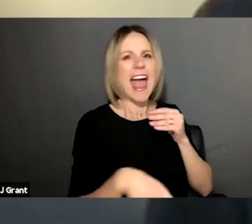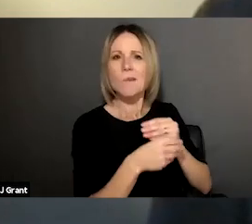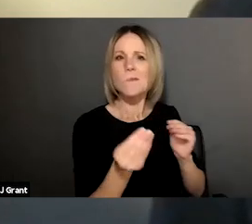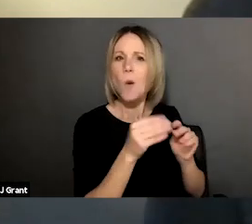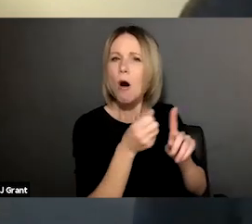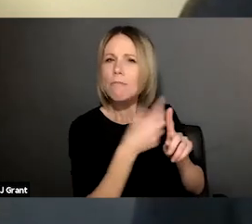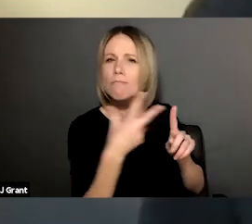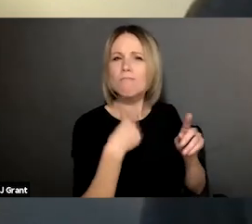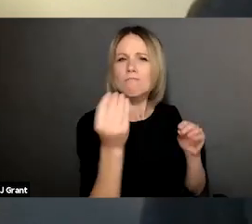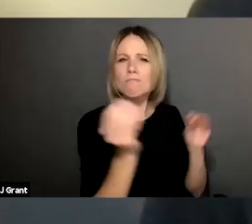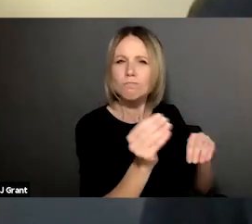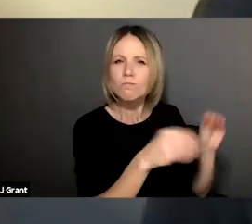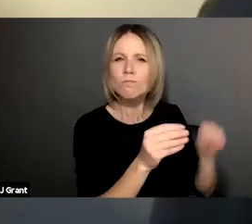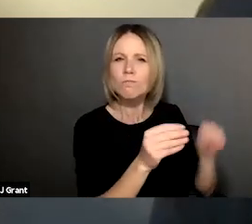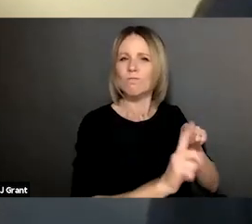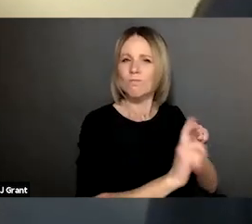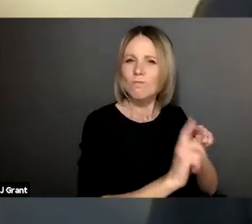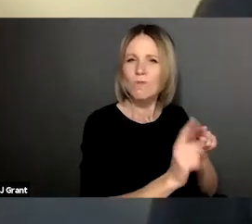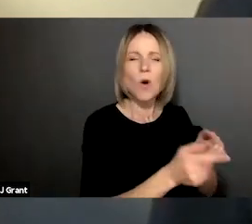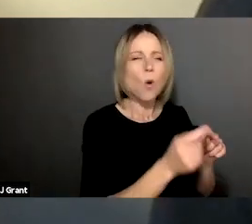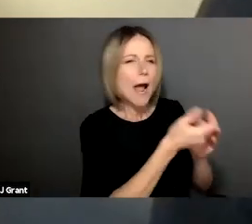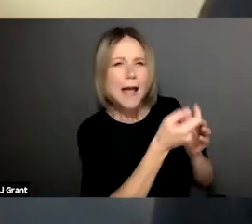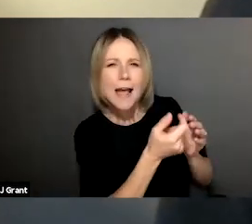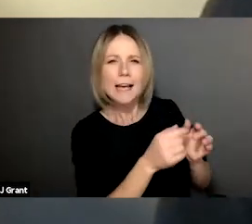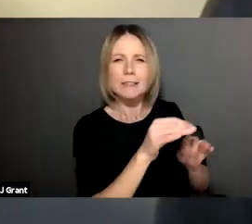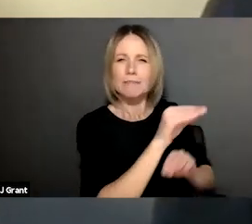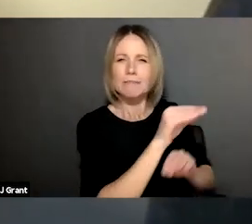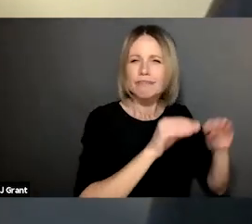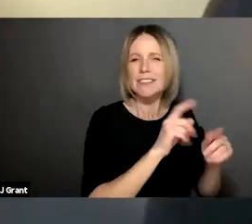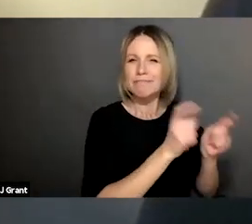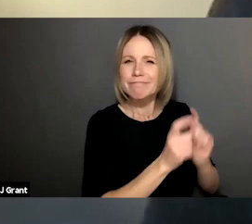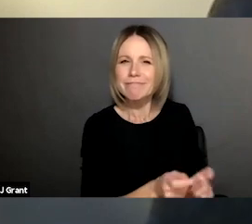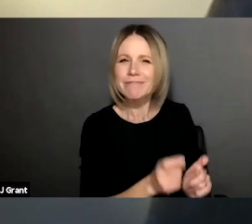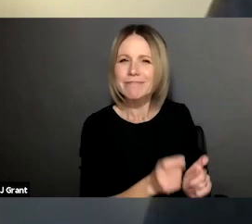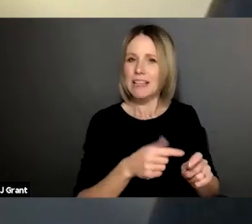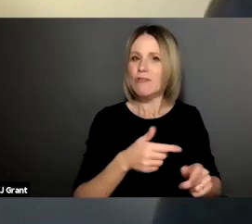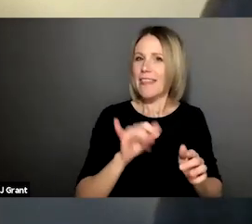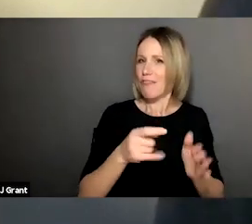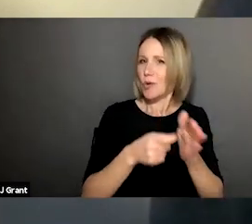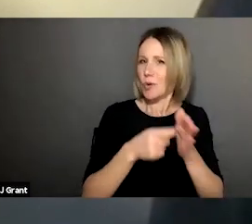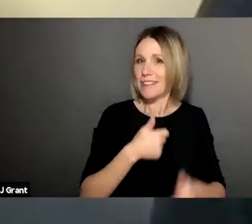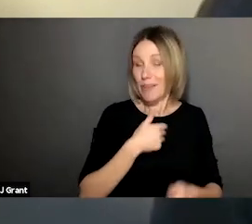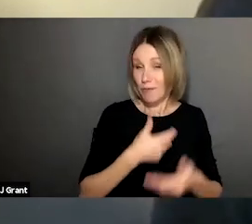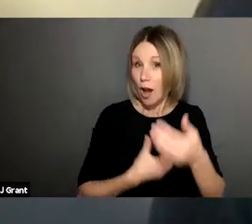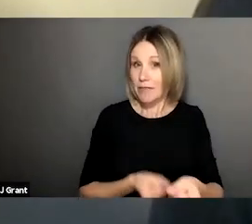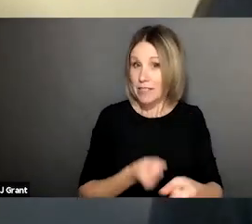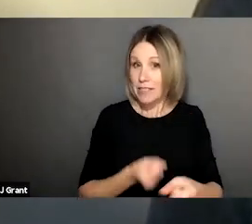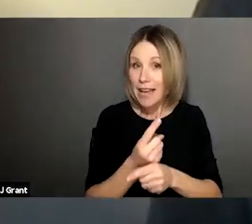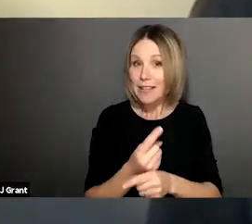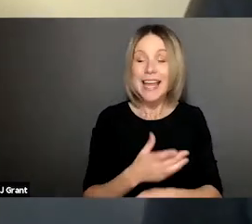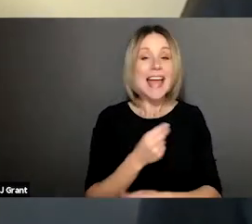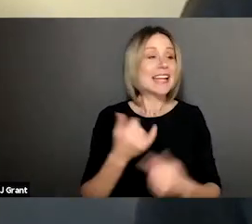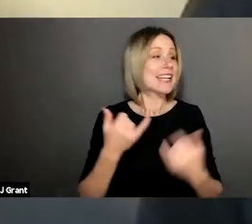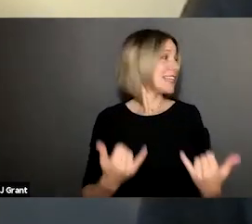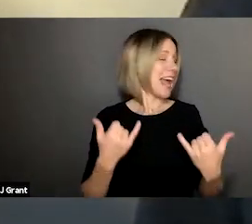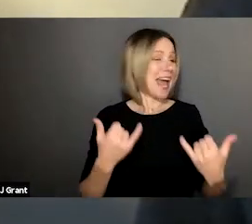bit of self-confidence to do, but I think we all now at the, whatever we're in, season four of pandemic,